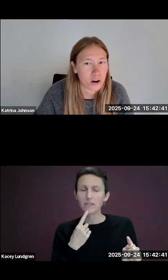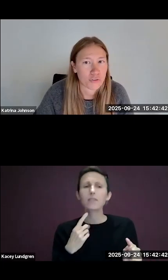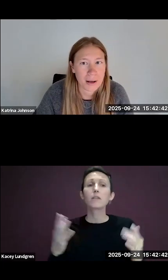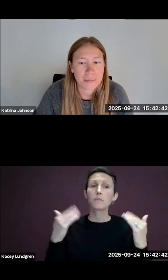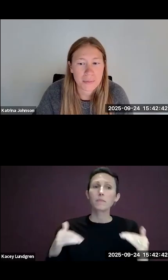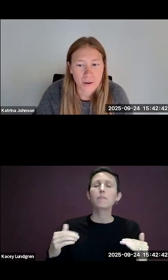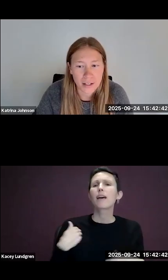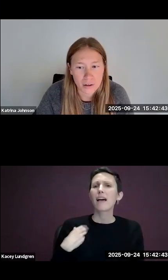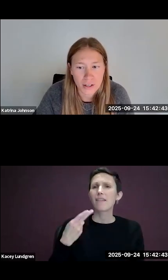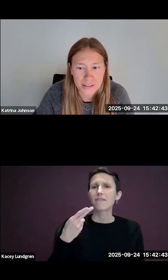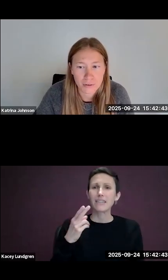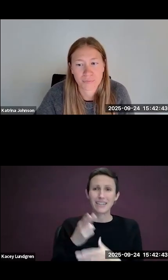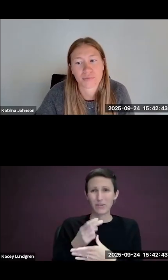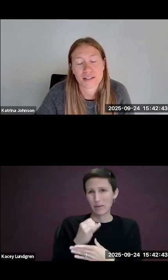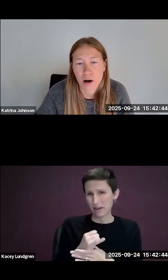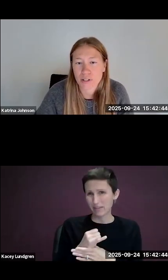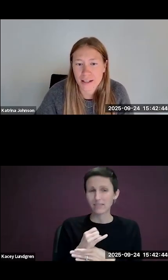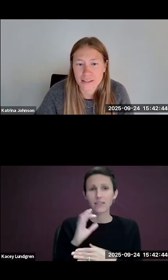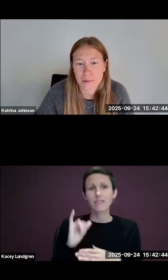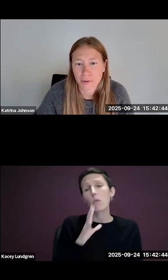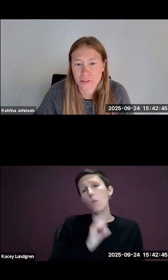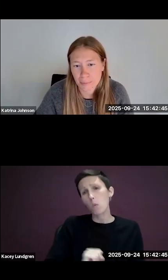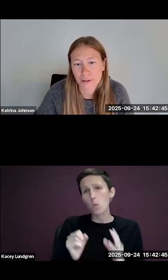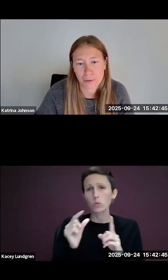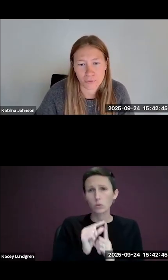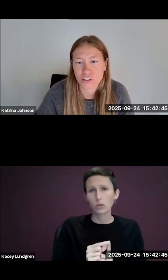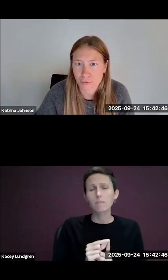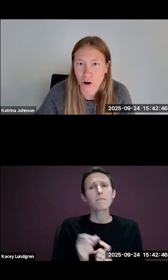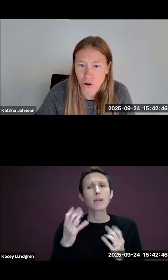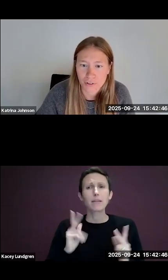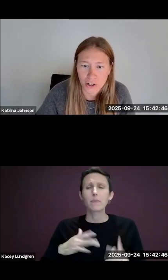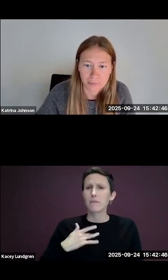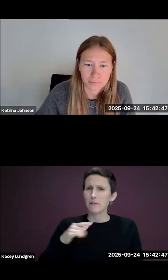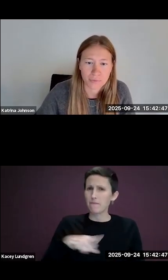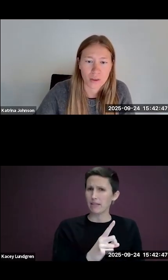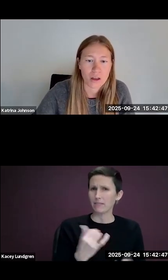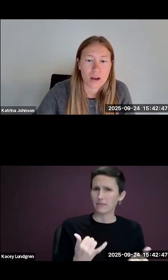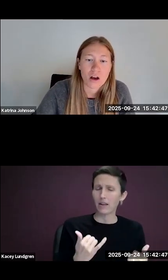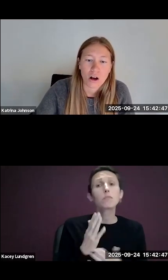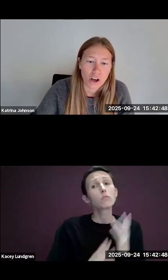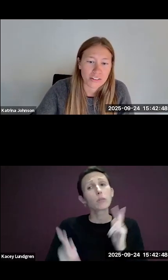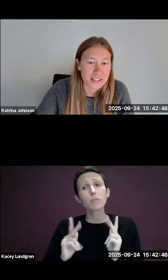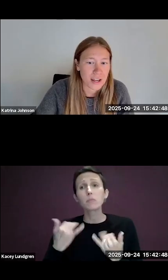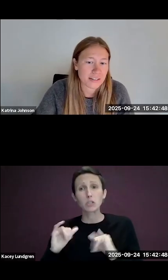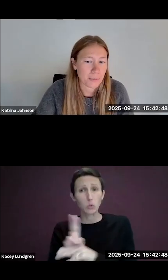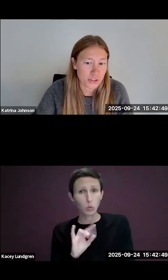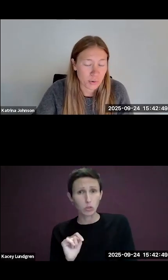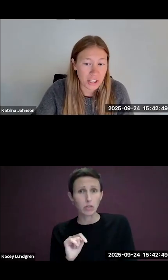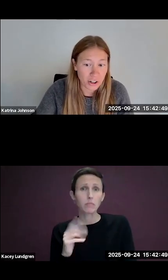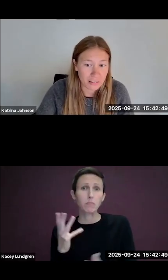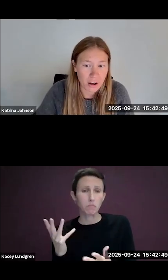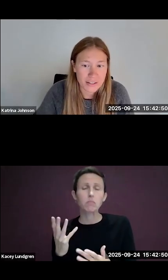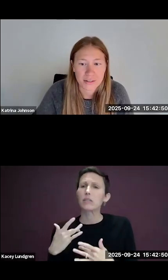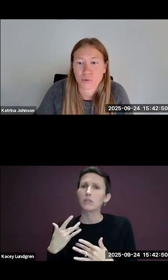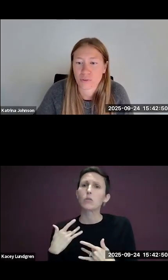term. However, many people find it offensive. Nowadays, people typically prefer deaf or hard of hearing. Along this vein is a person